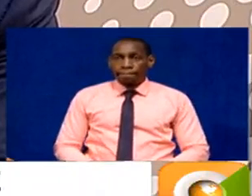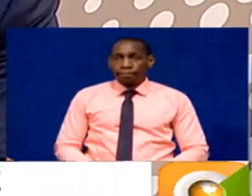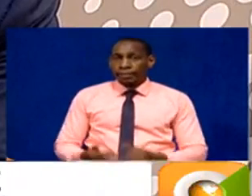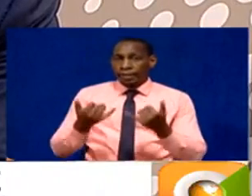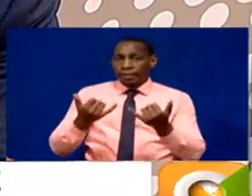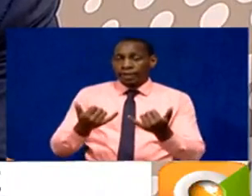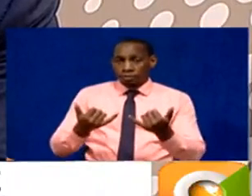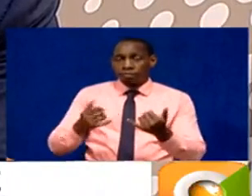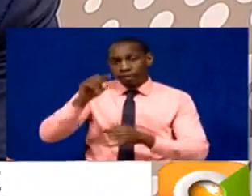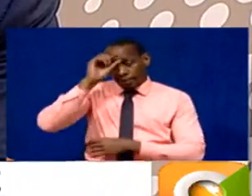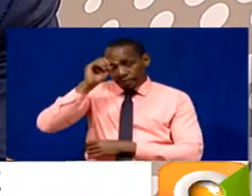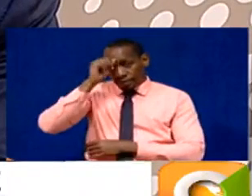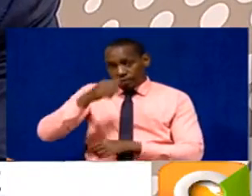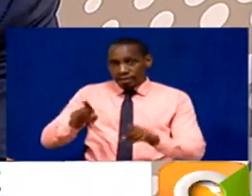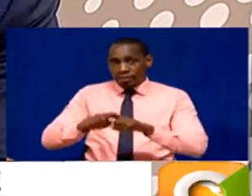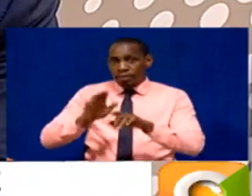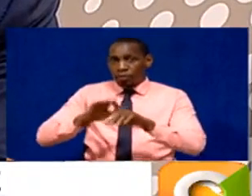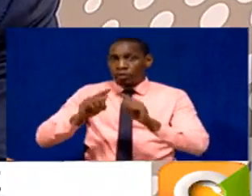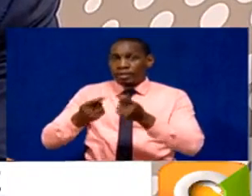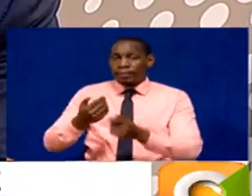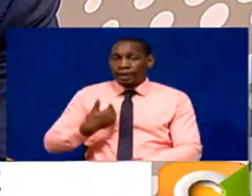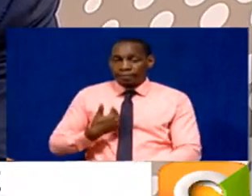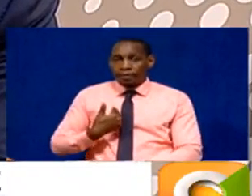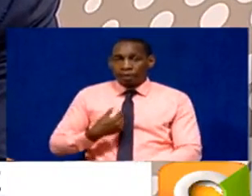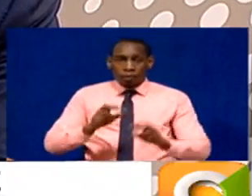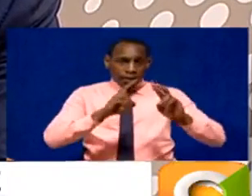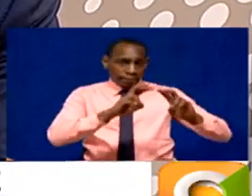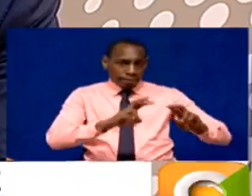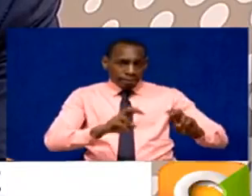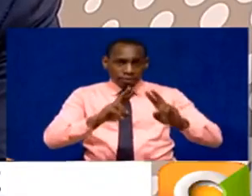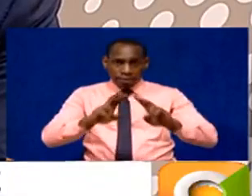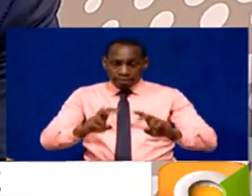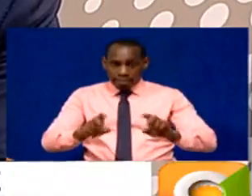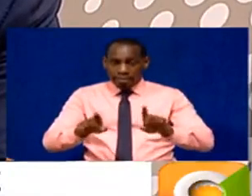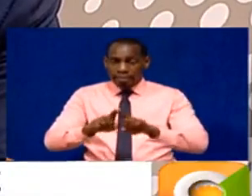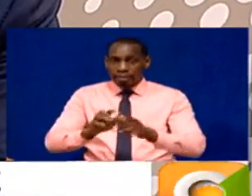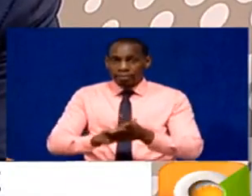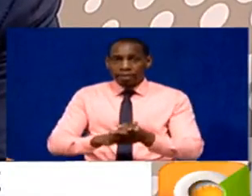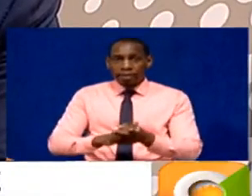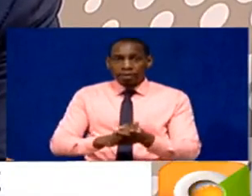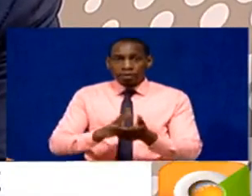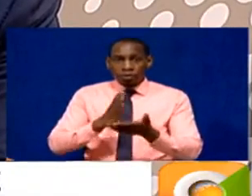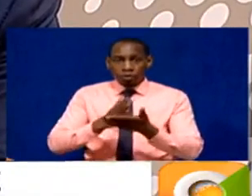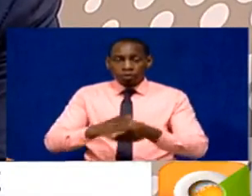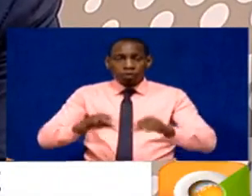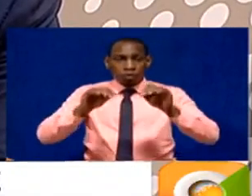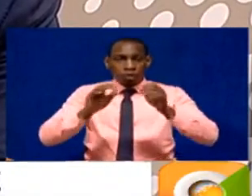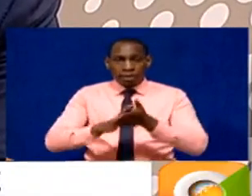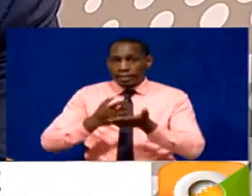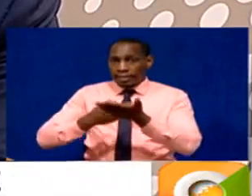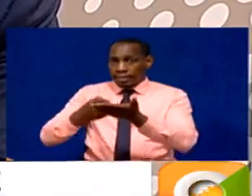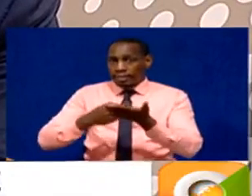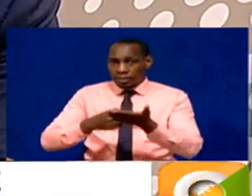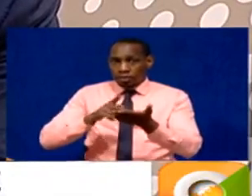We are now wiser. We have a good team that is doing some of this investigative work, and I believe there's a lot of more quality and thinking going